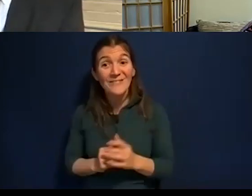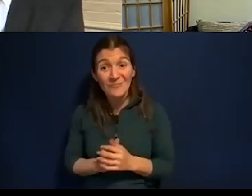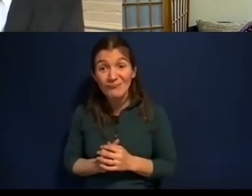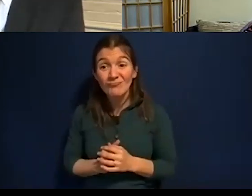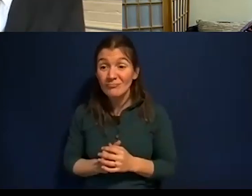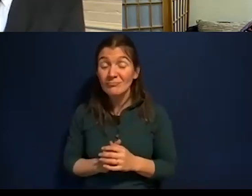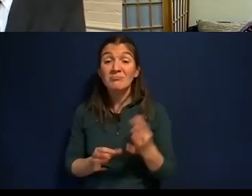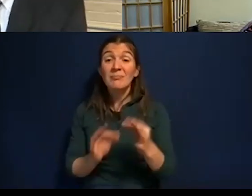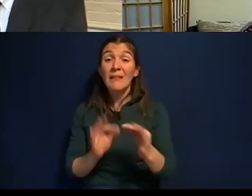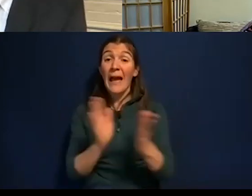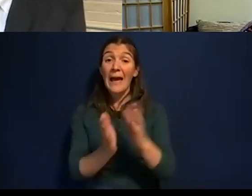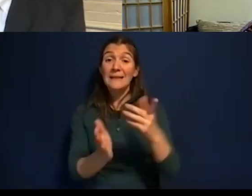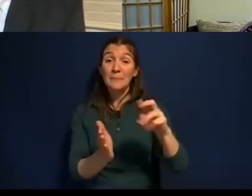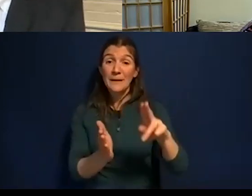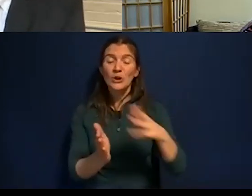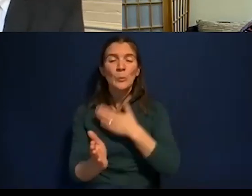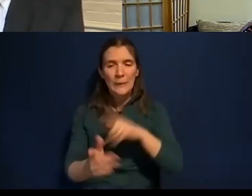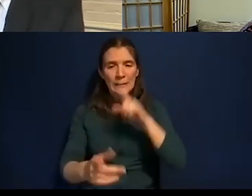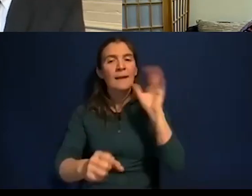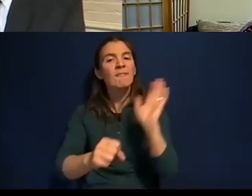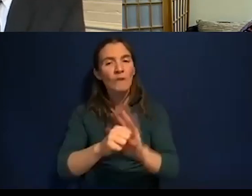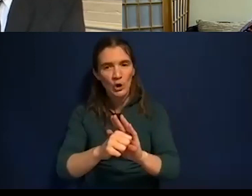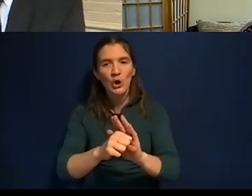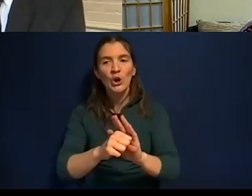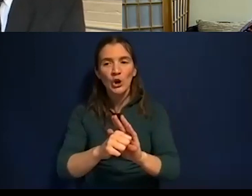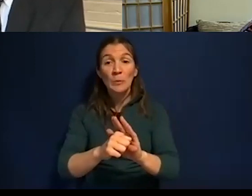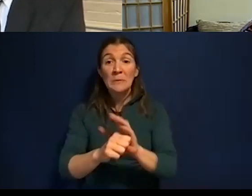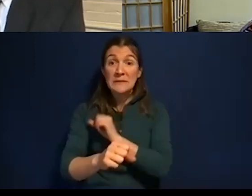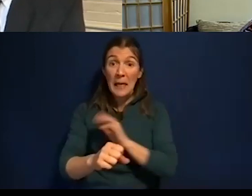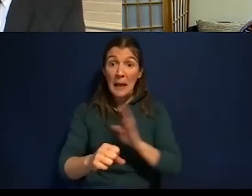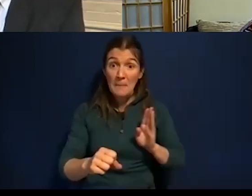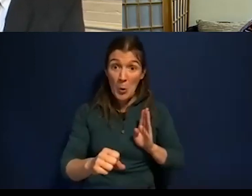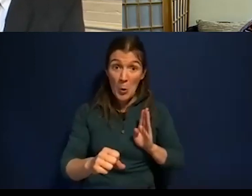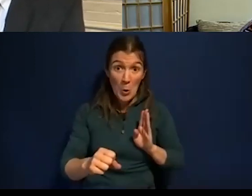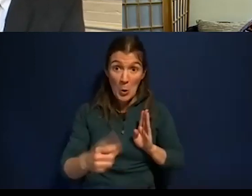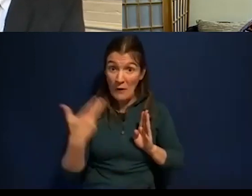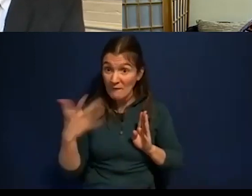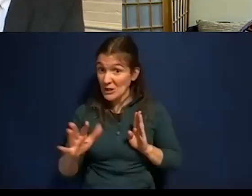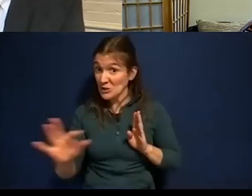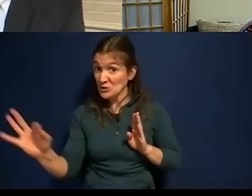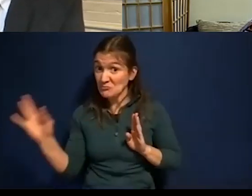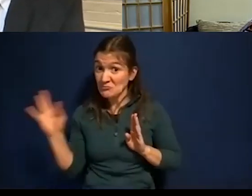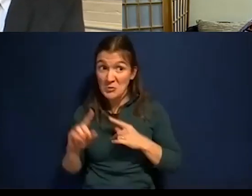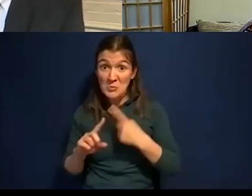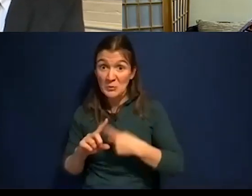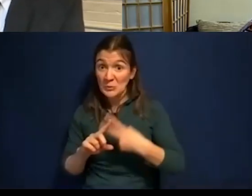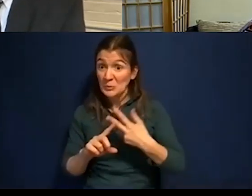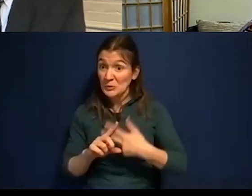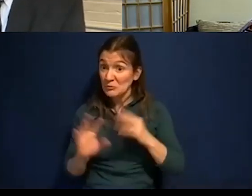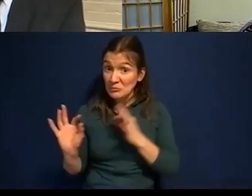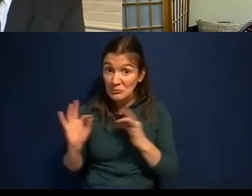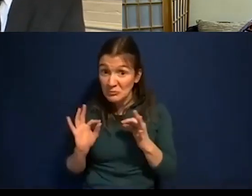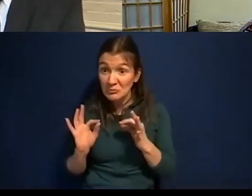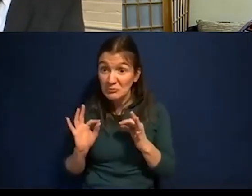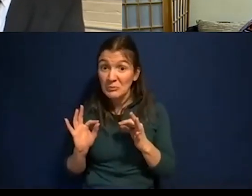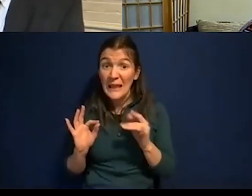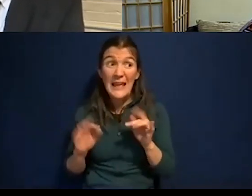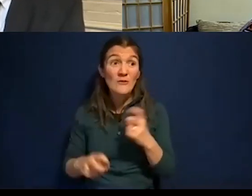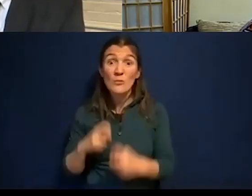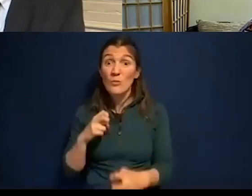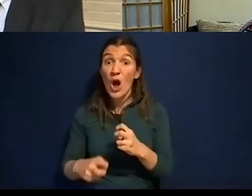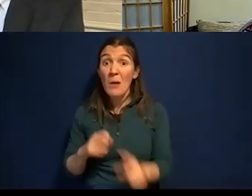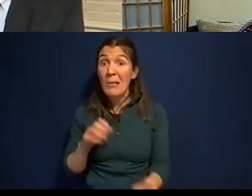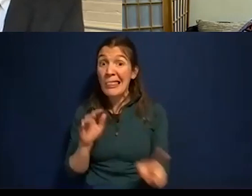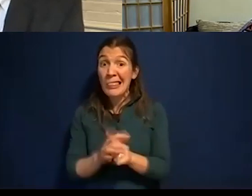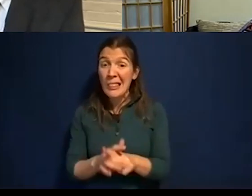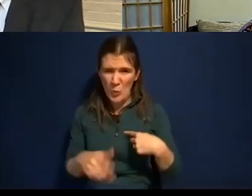ask Peter to confirm that if the select board, after we had a few months with this, had some sort of problem with the sculpture,